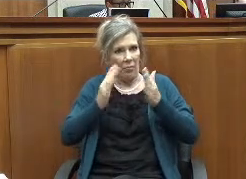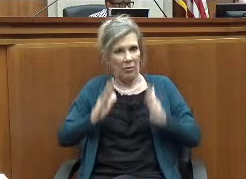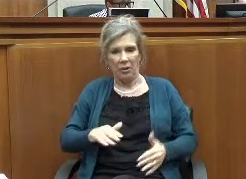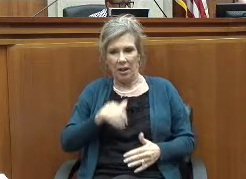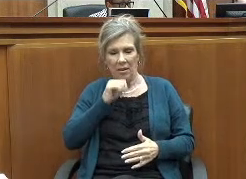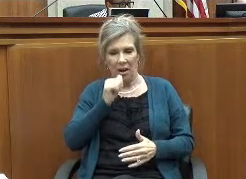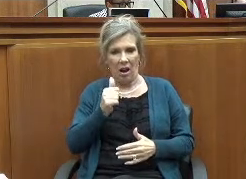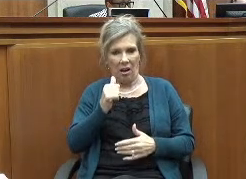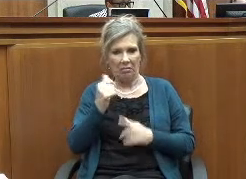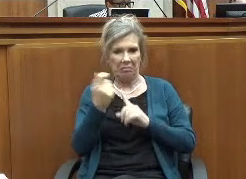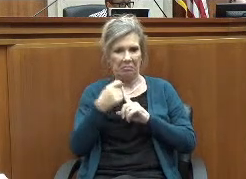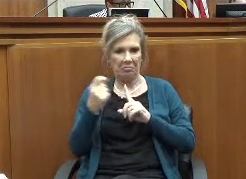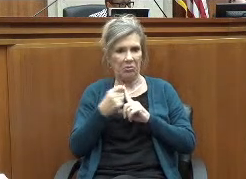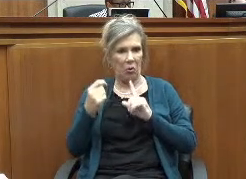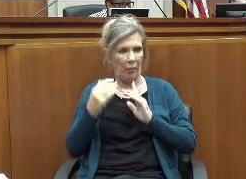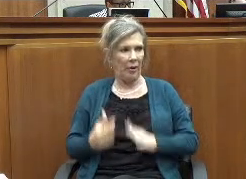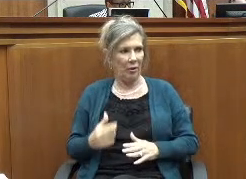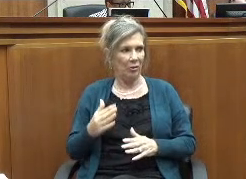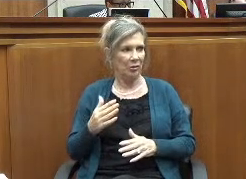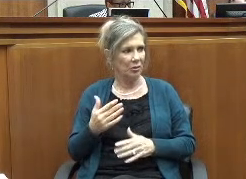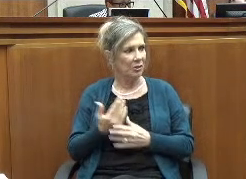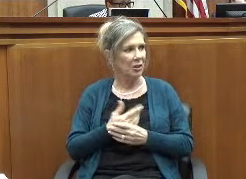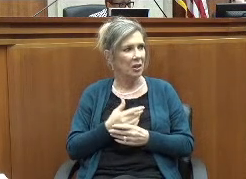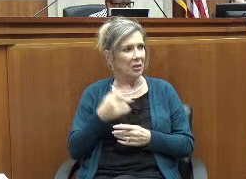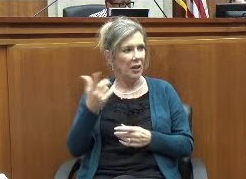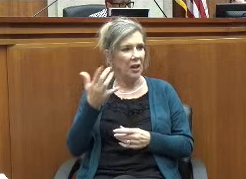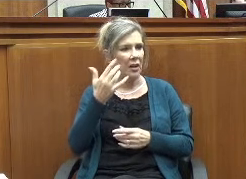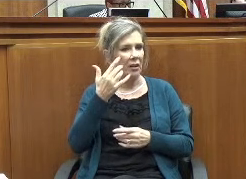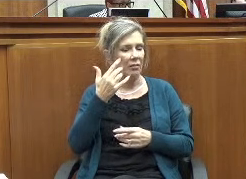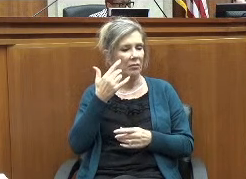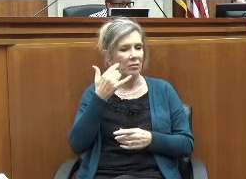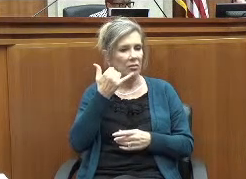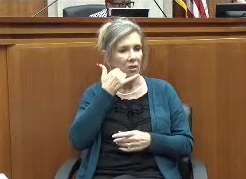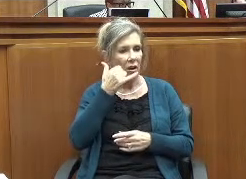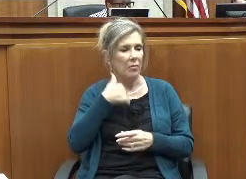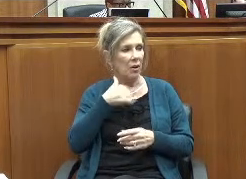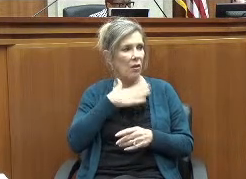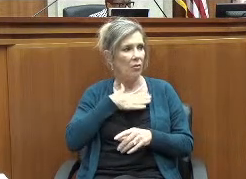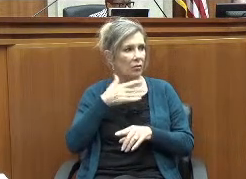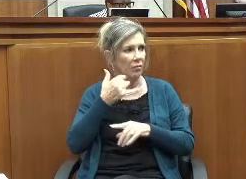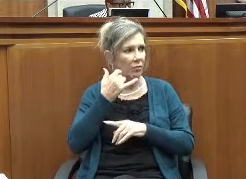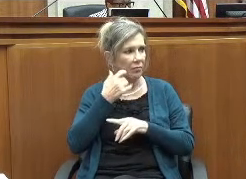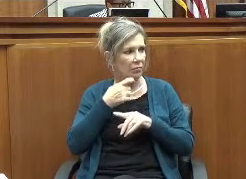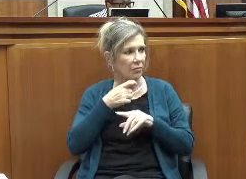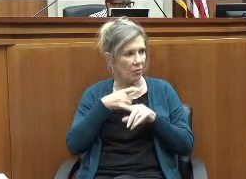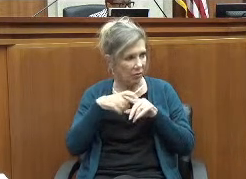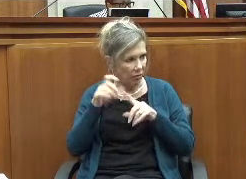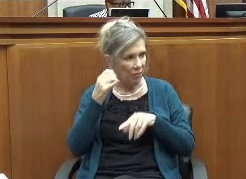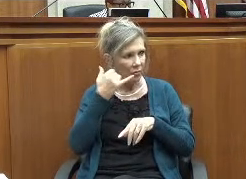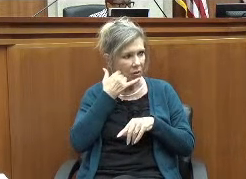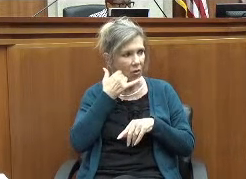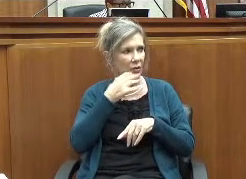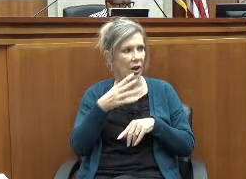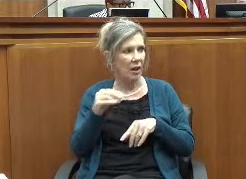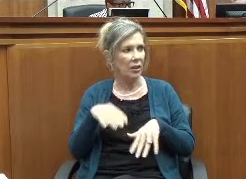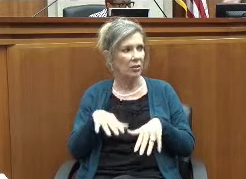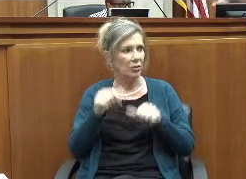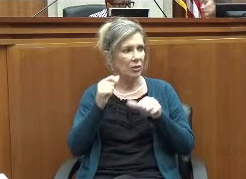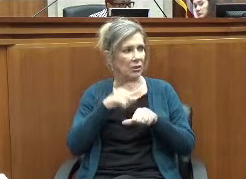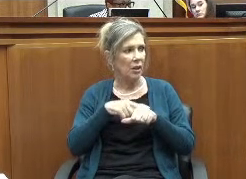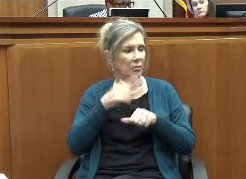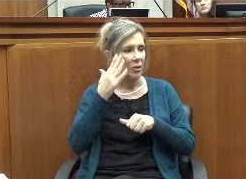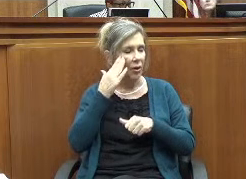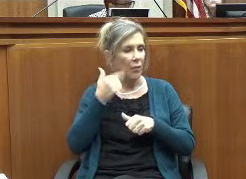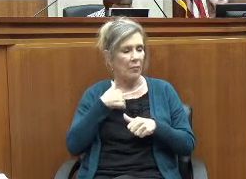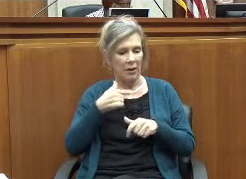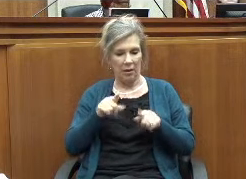My teachers called me on the phone, were available for office hours, and took time to get to know me as a person. They had a way of